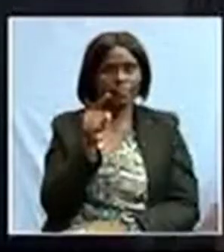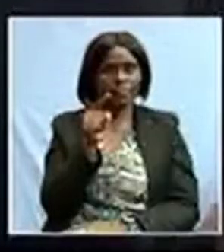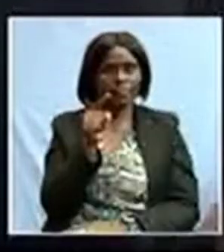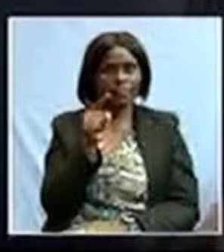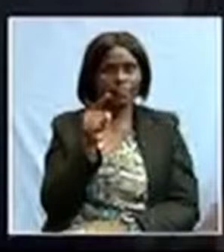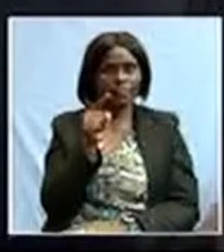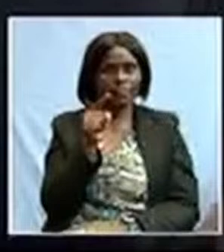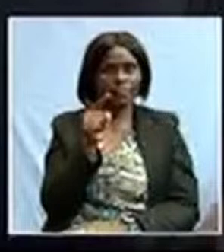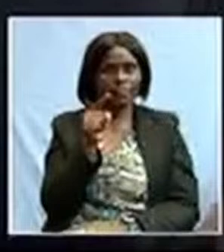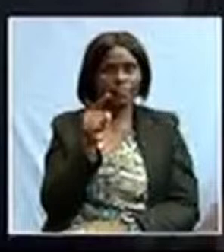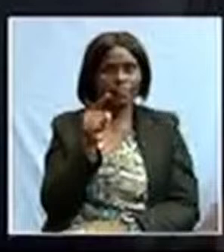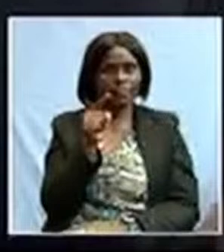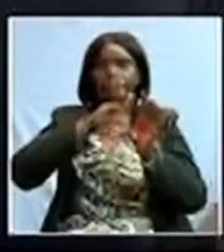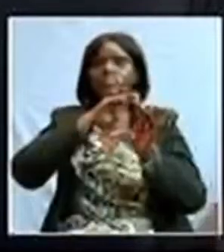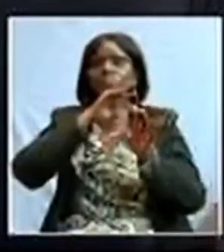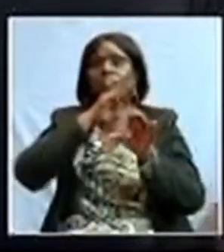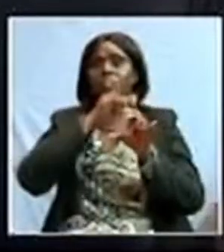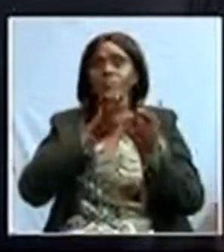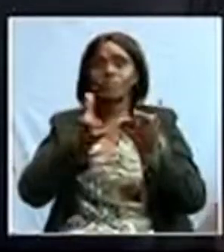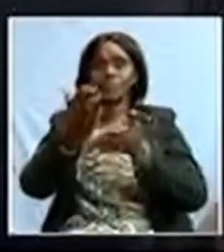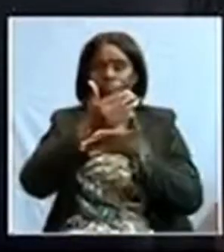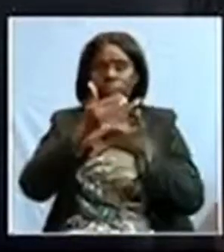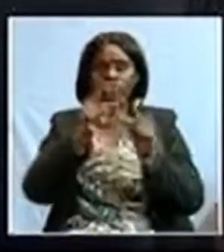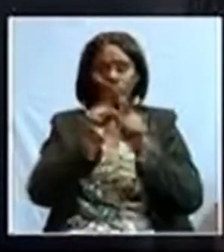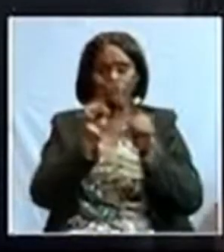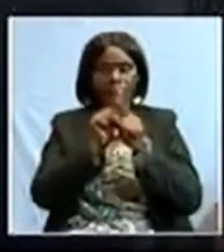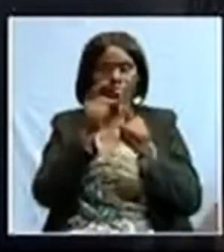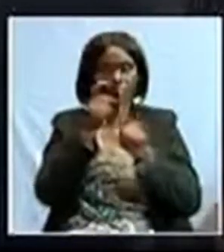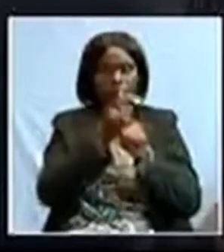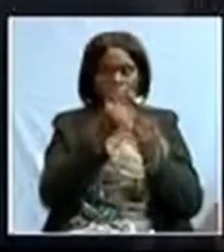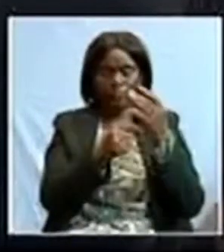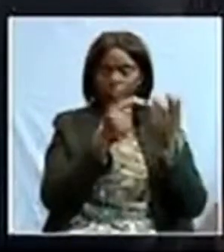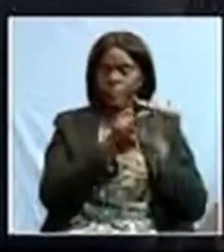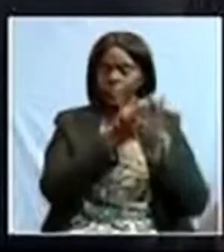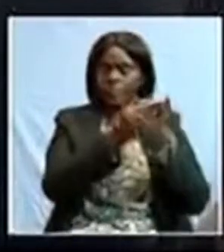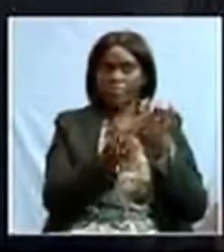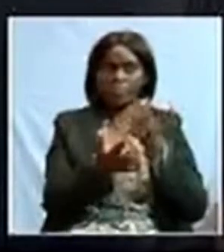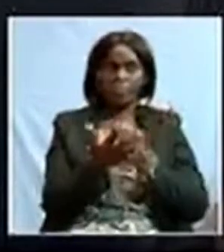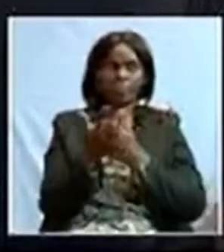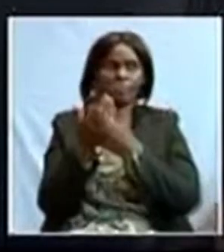fuel refuse collection was from grants.